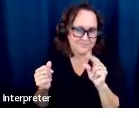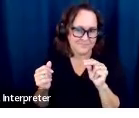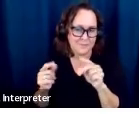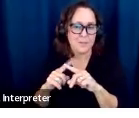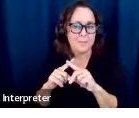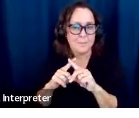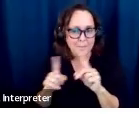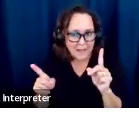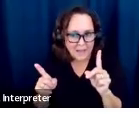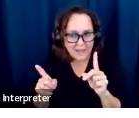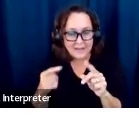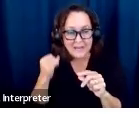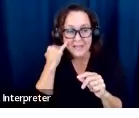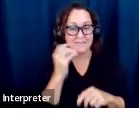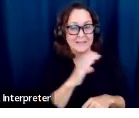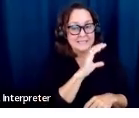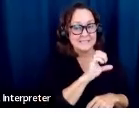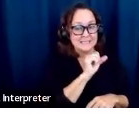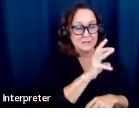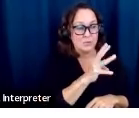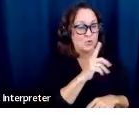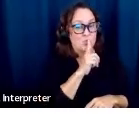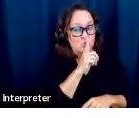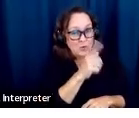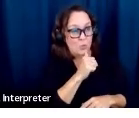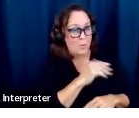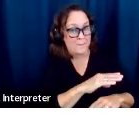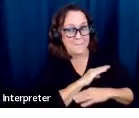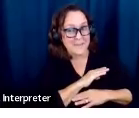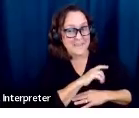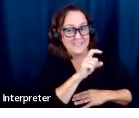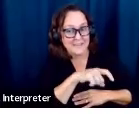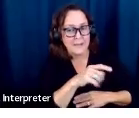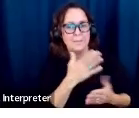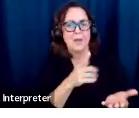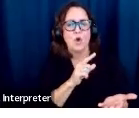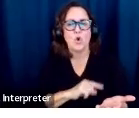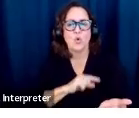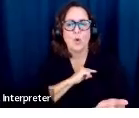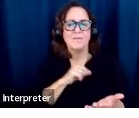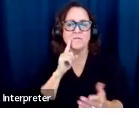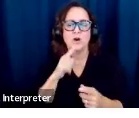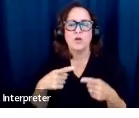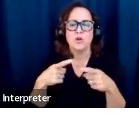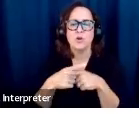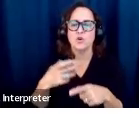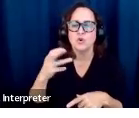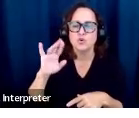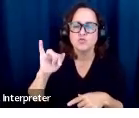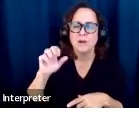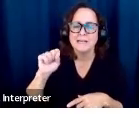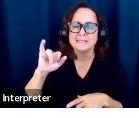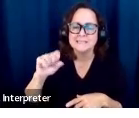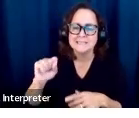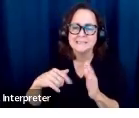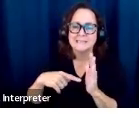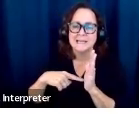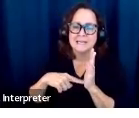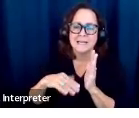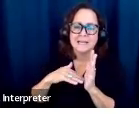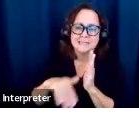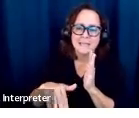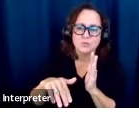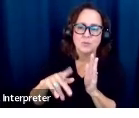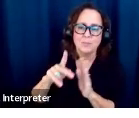if the CSW is not meeting their needs, they very well may qualify for the crisis exception policy on the IDD waiver that